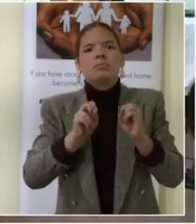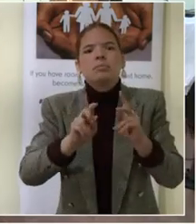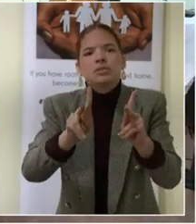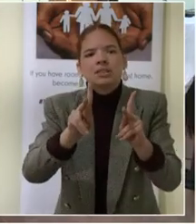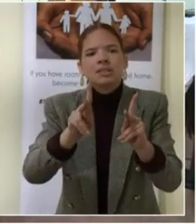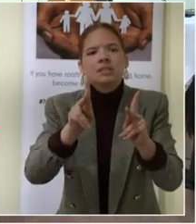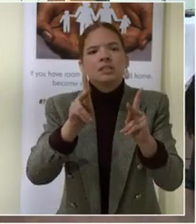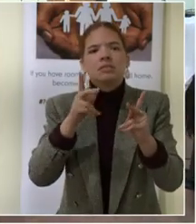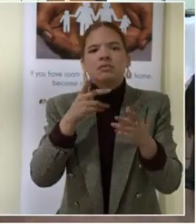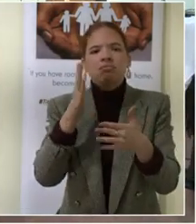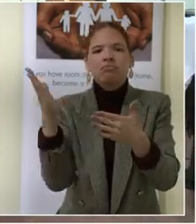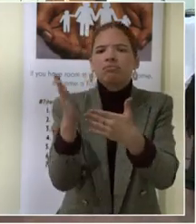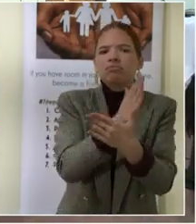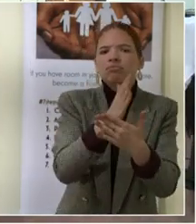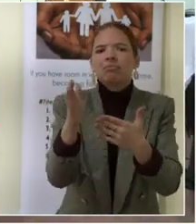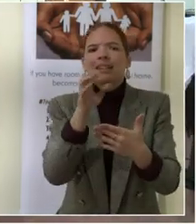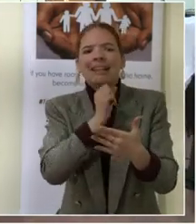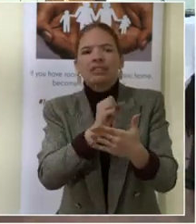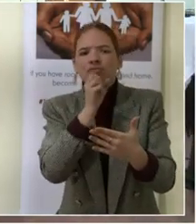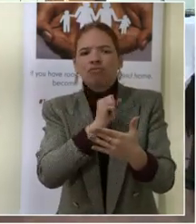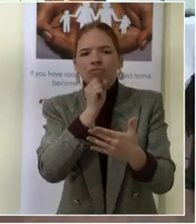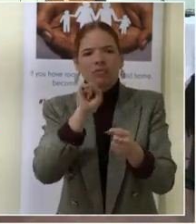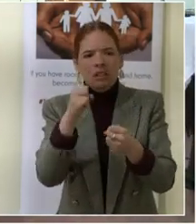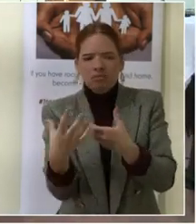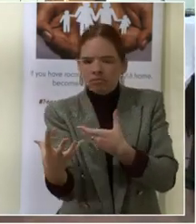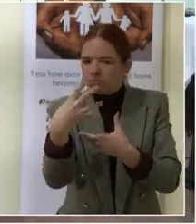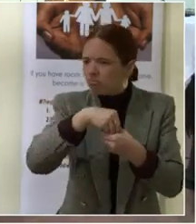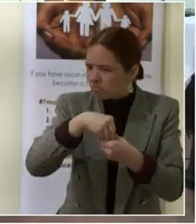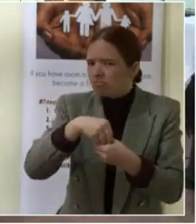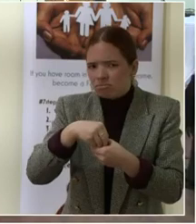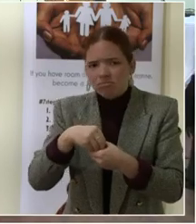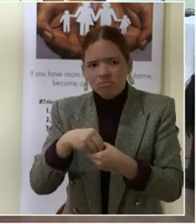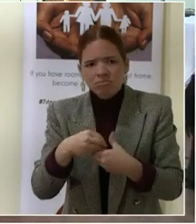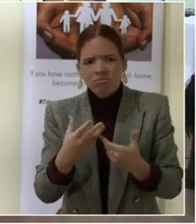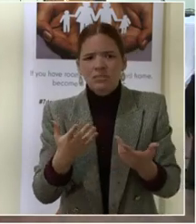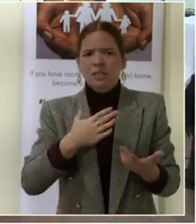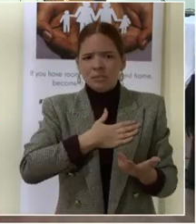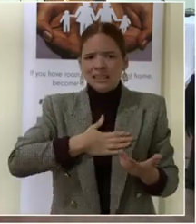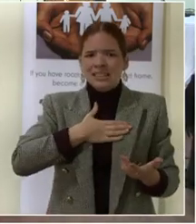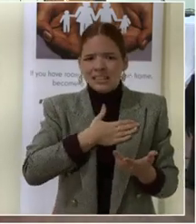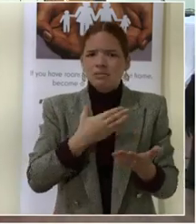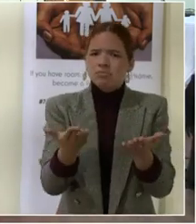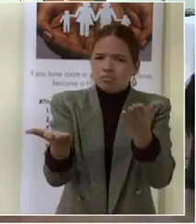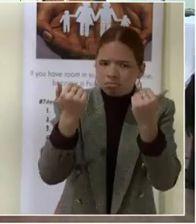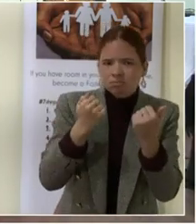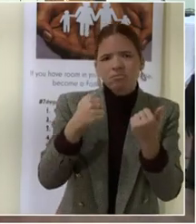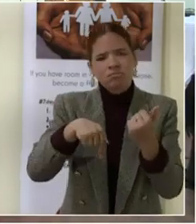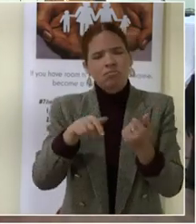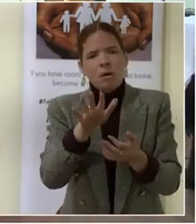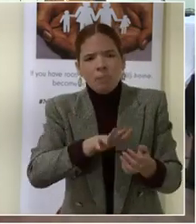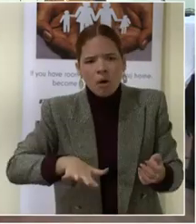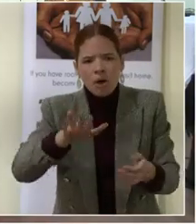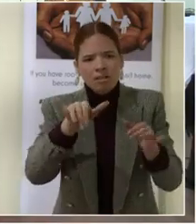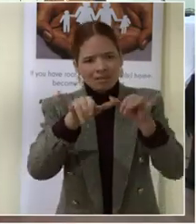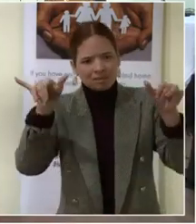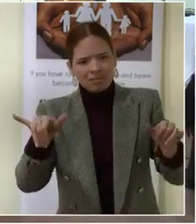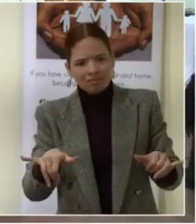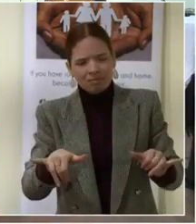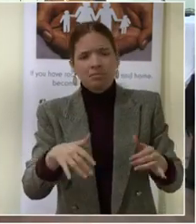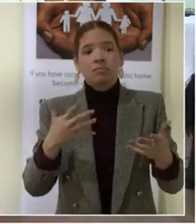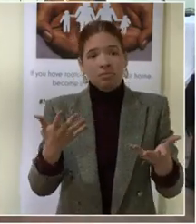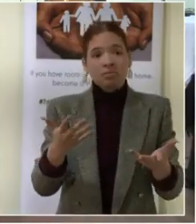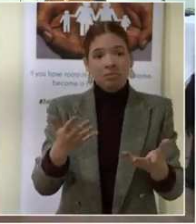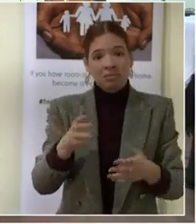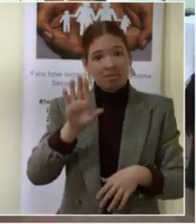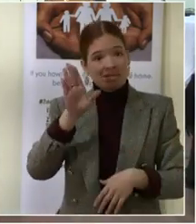seniors and people in the middle, to enjoy our wonderful park system, which is number one in the United States of